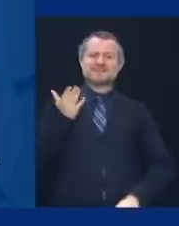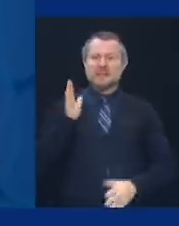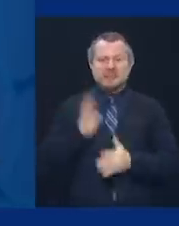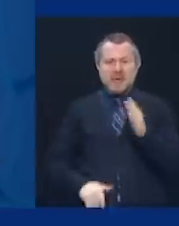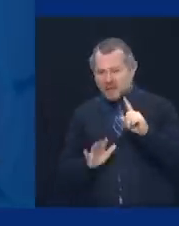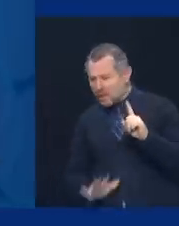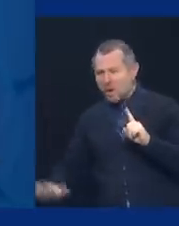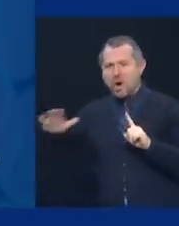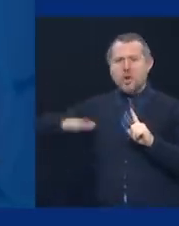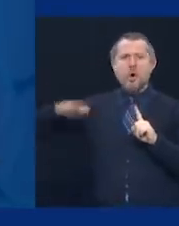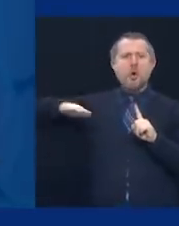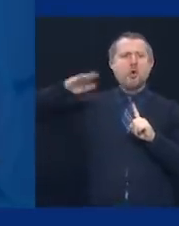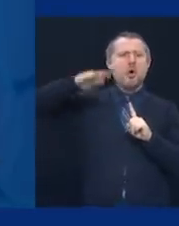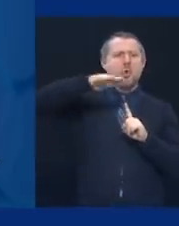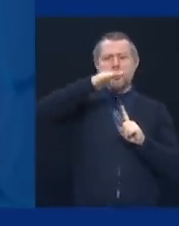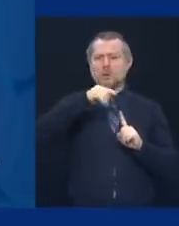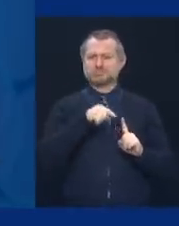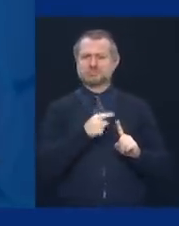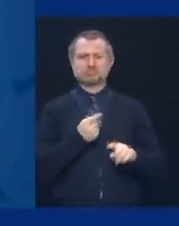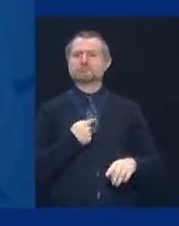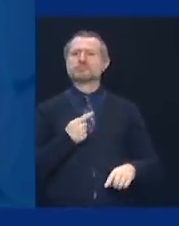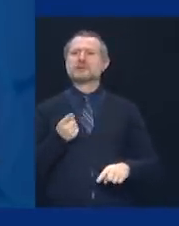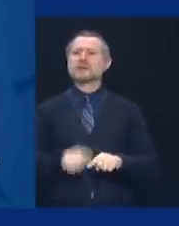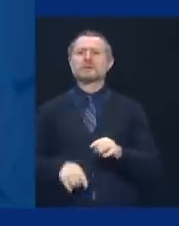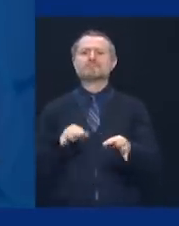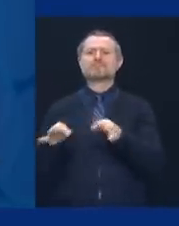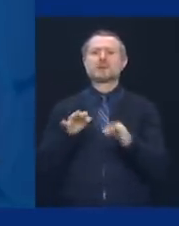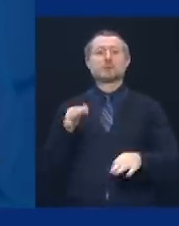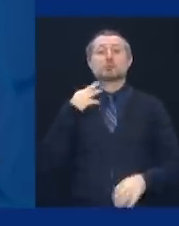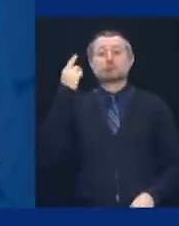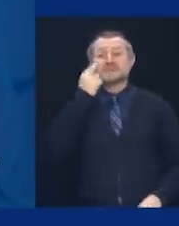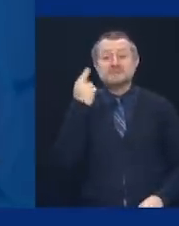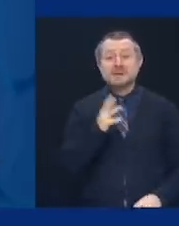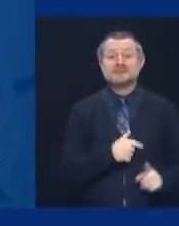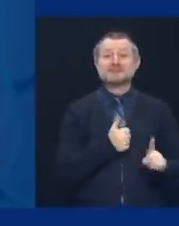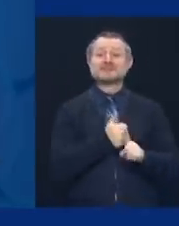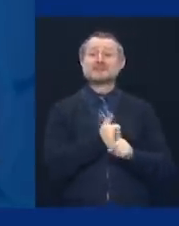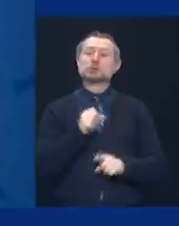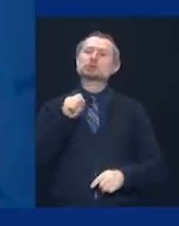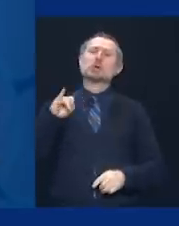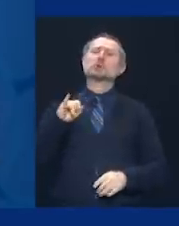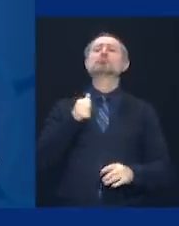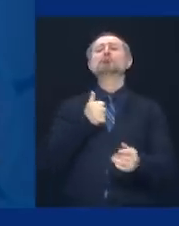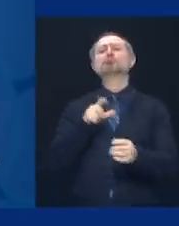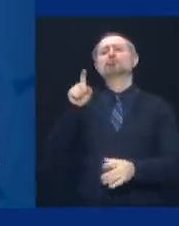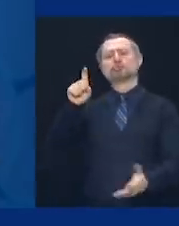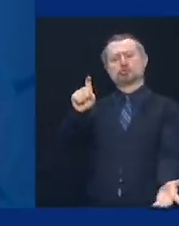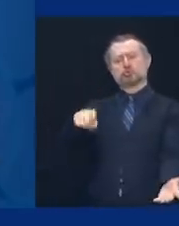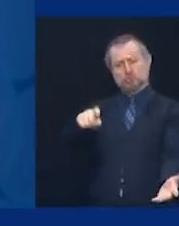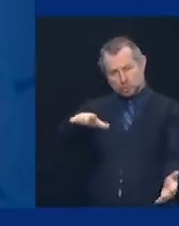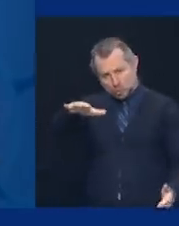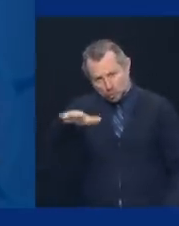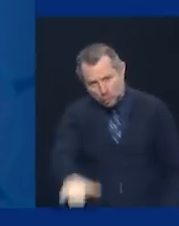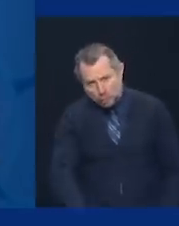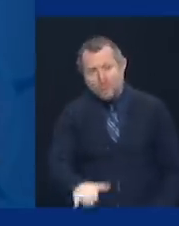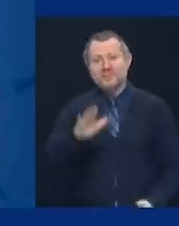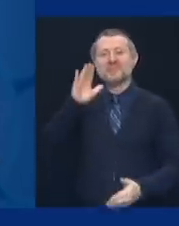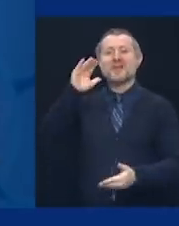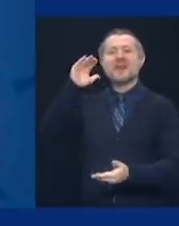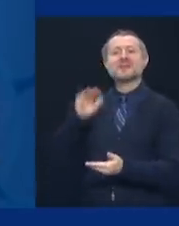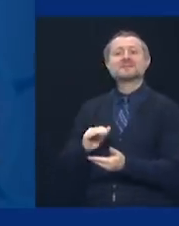explanation. If anything, Staten Island should be lower. There's less mass transit, there's